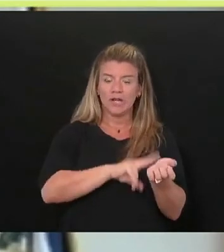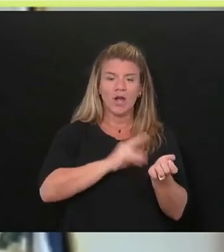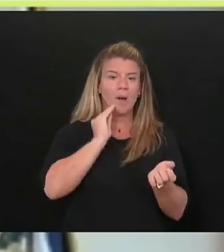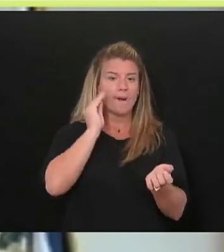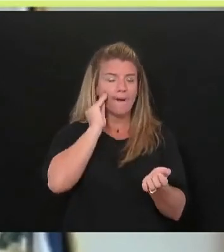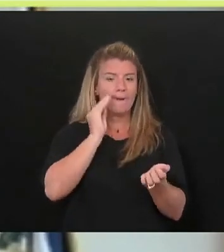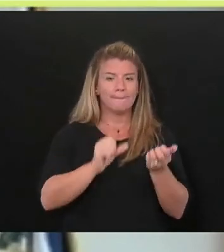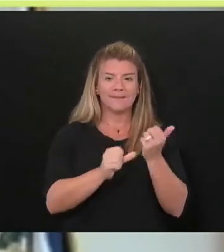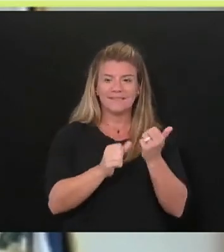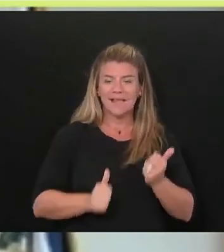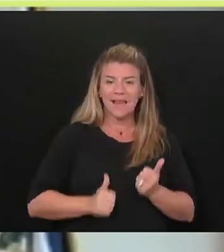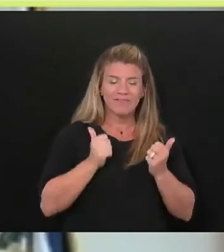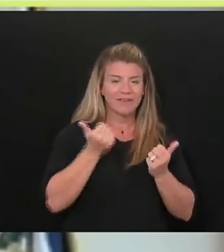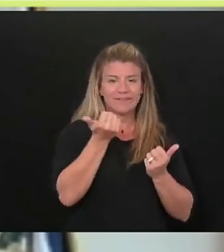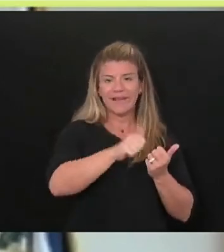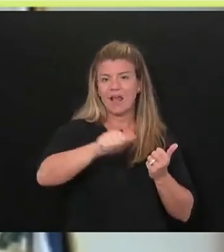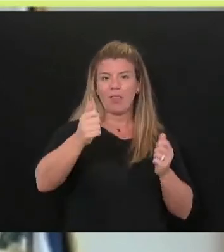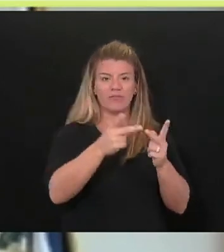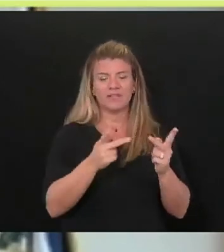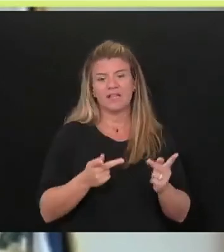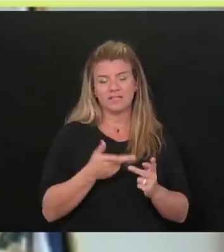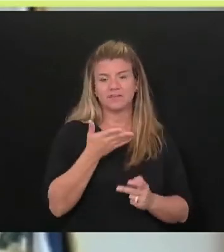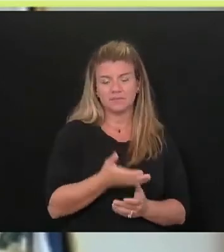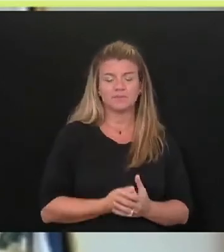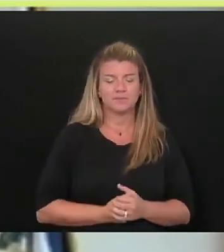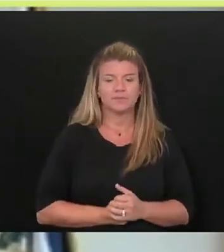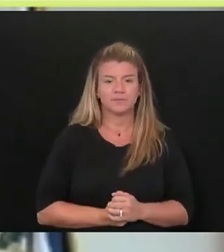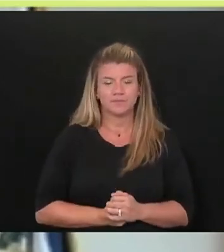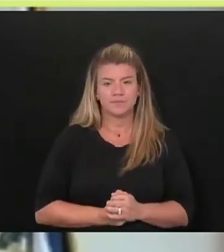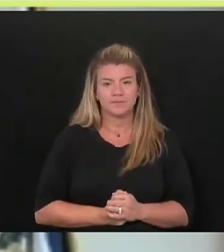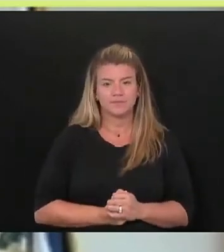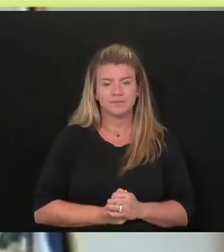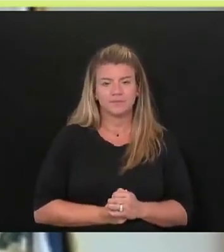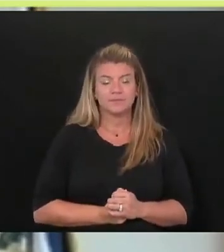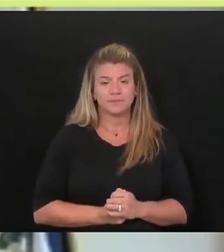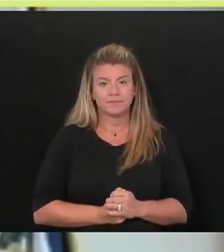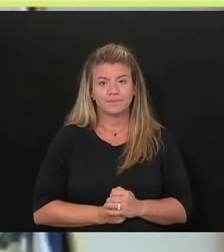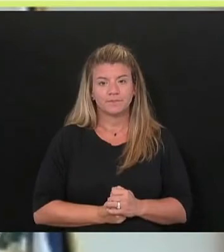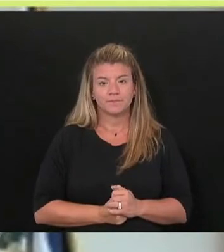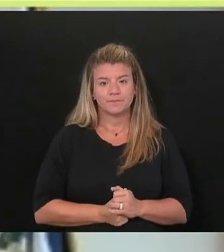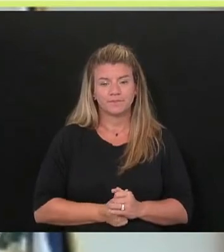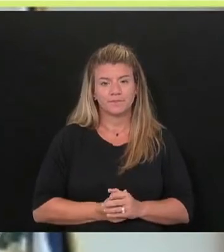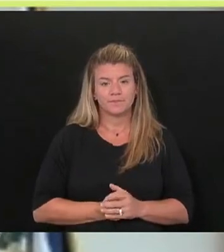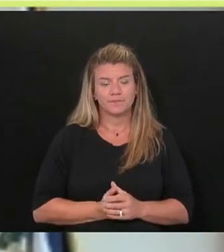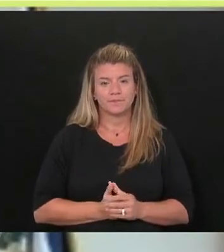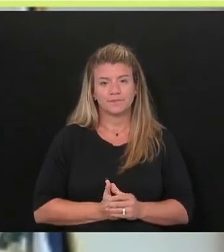and other facilities of that nature. So we do that.